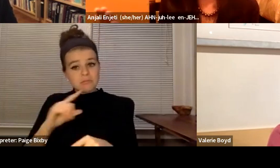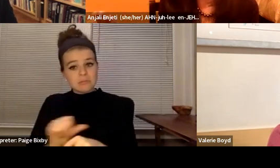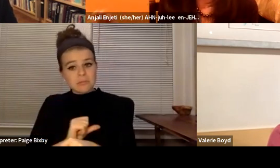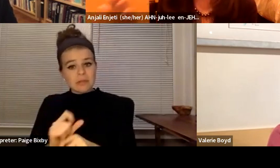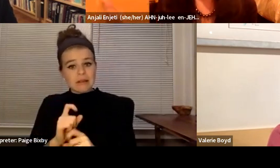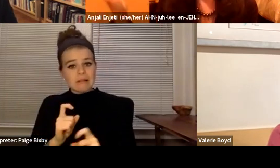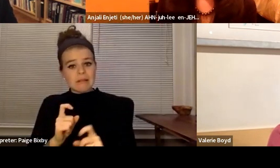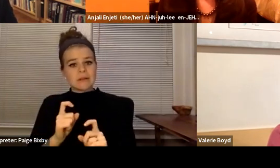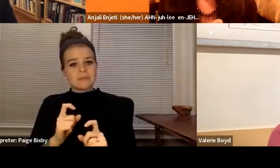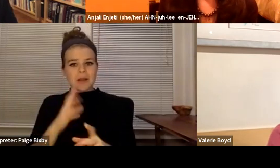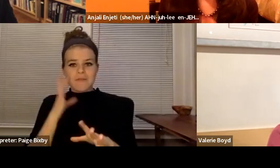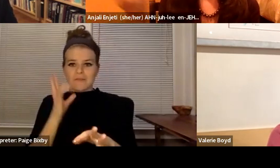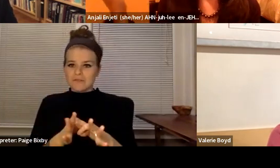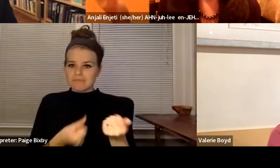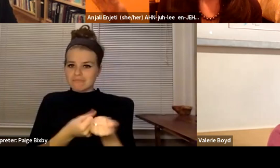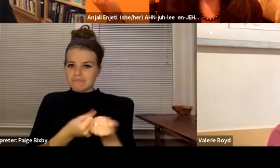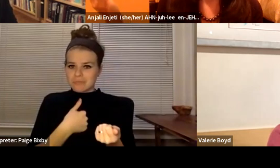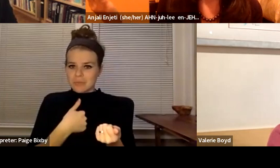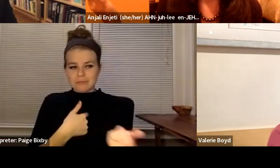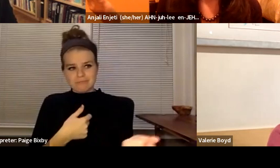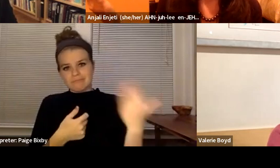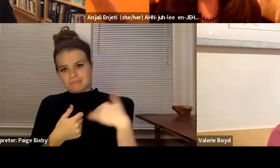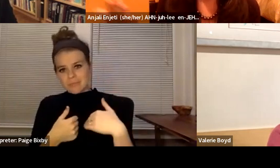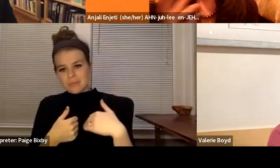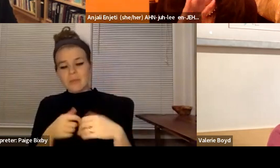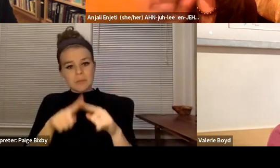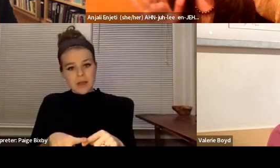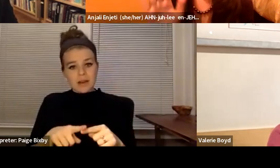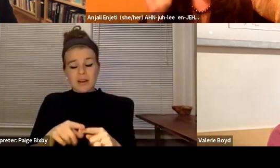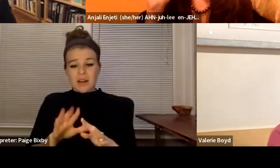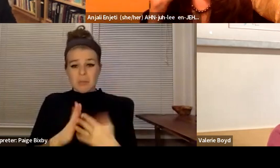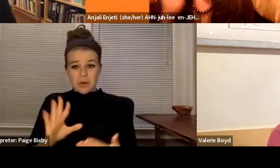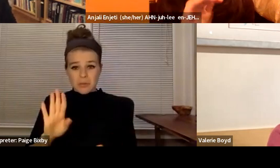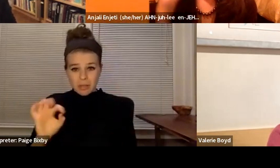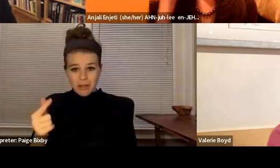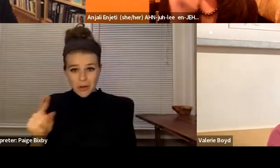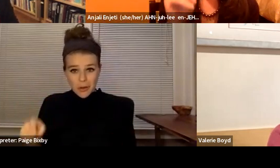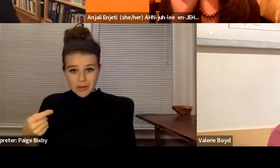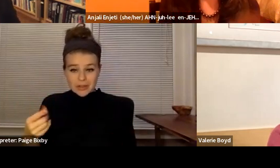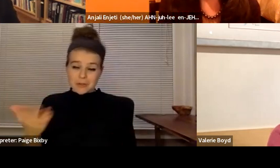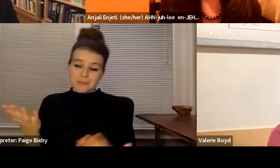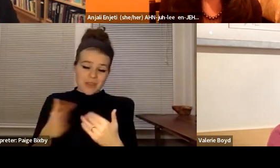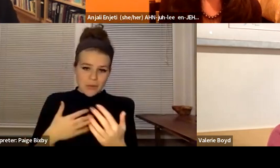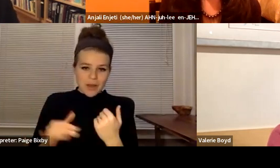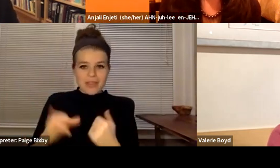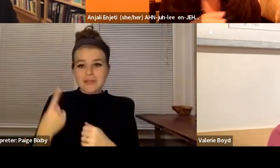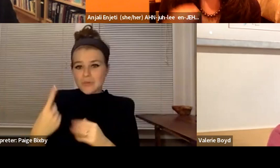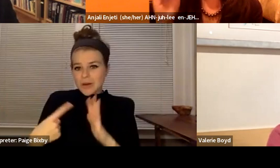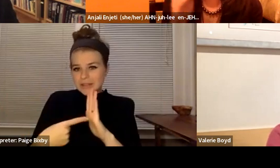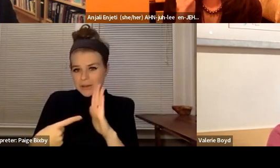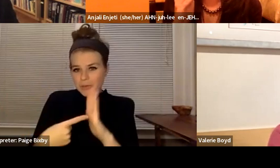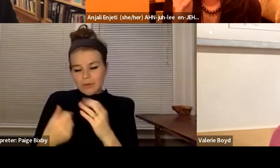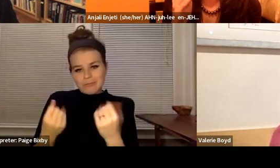faith in me and brought me in based on a book blog. So anyway, that's one example of